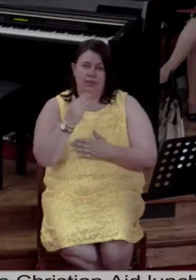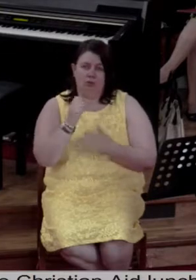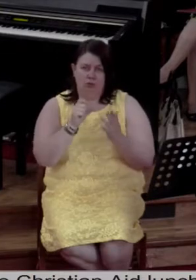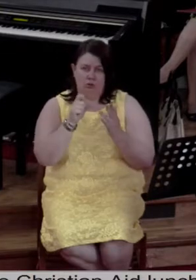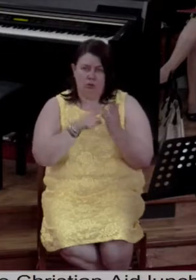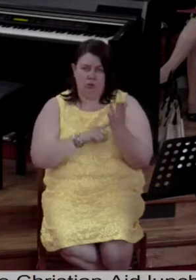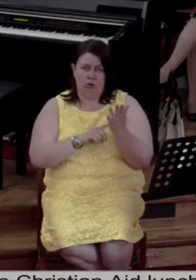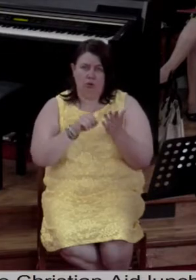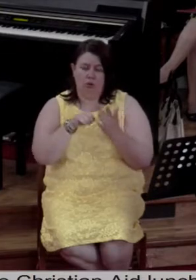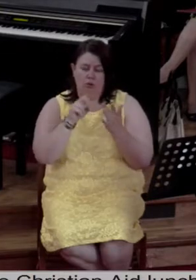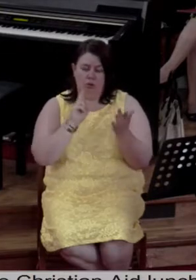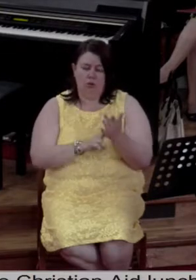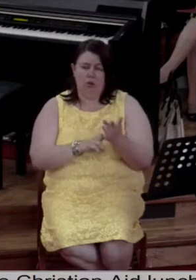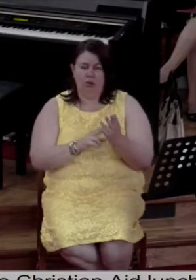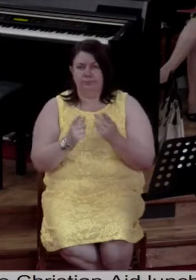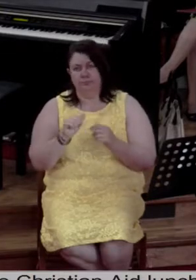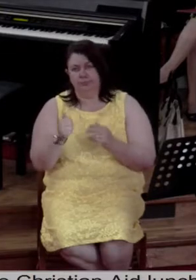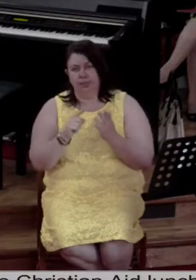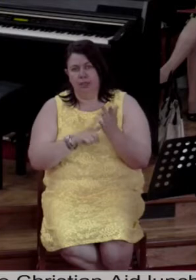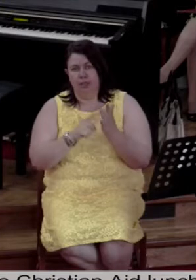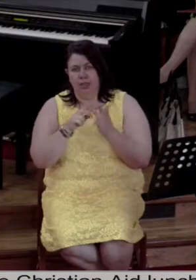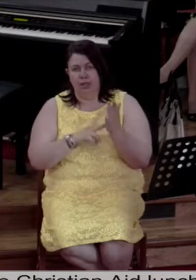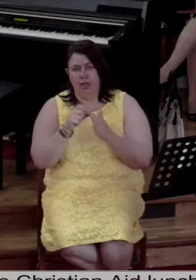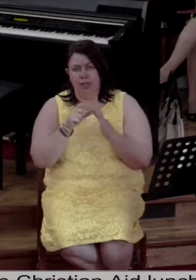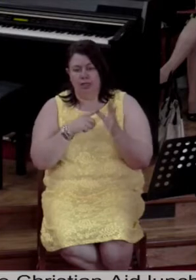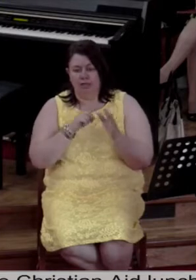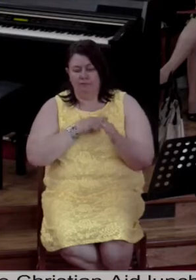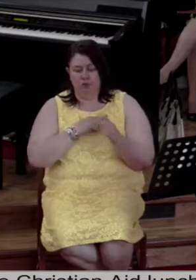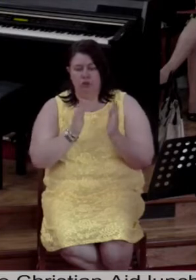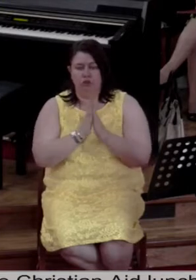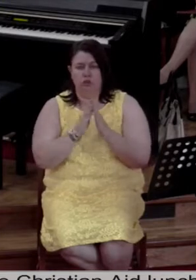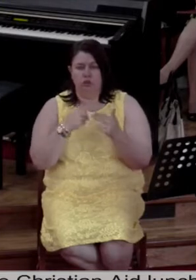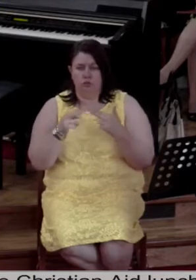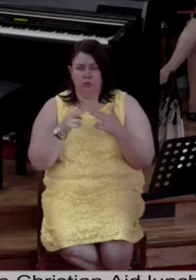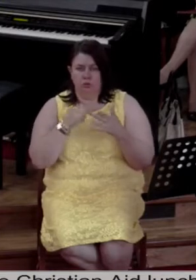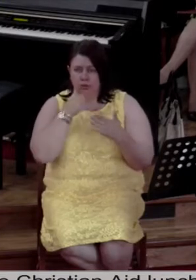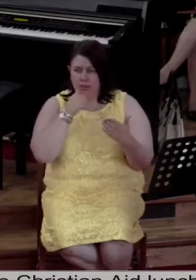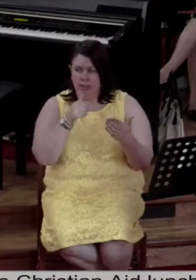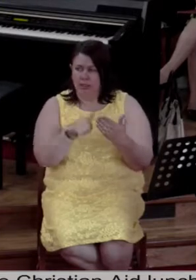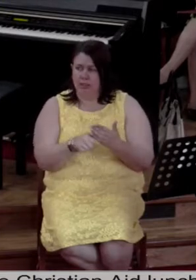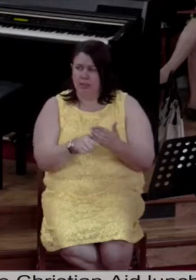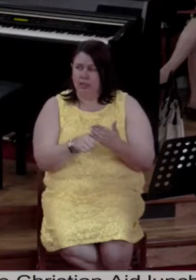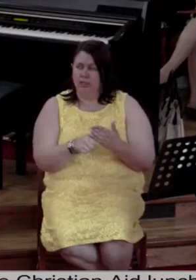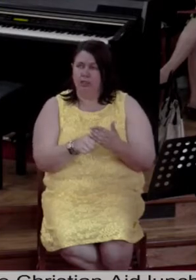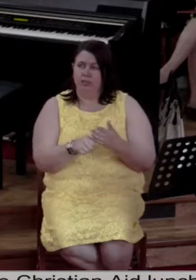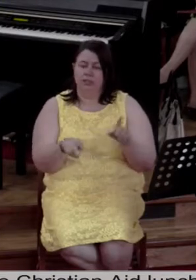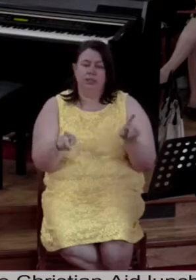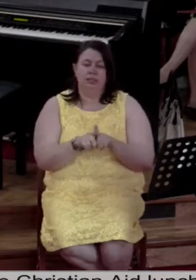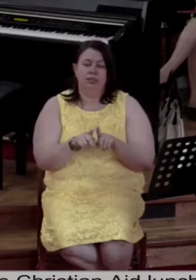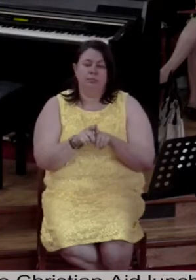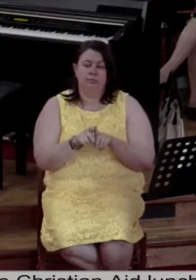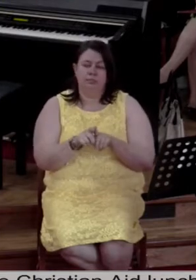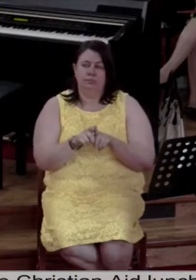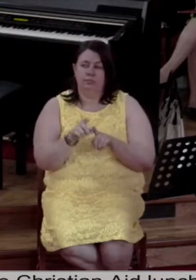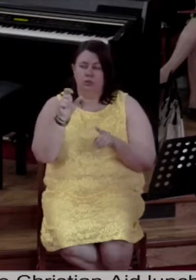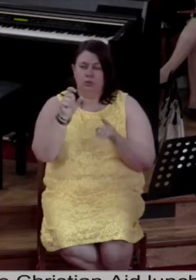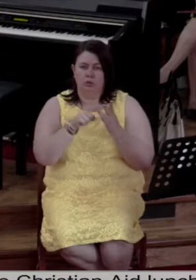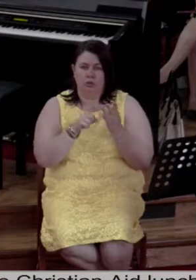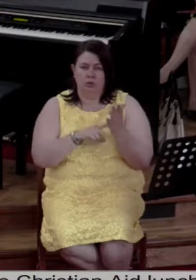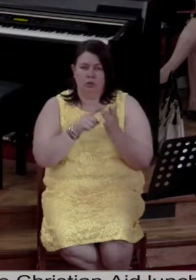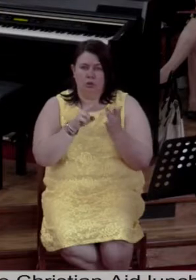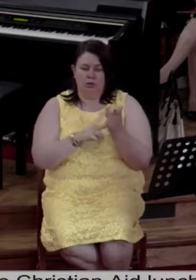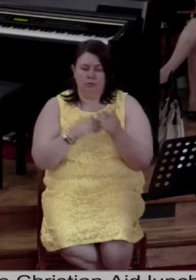another excellent edition of our church newsletter. Thanks also to Colin for putting together this pack. Now, you should